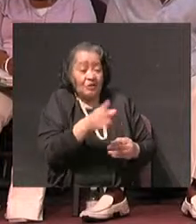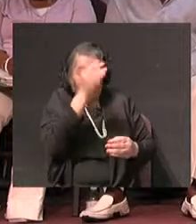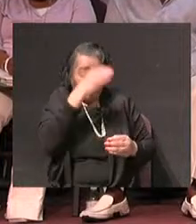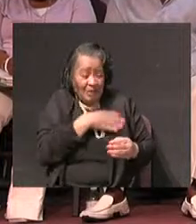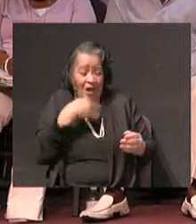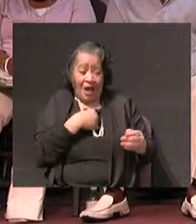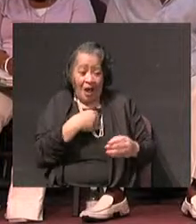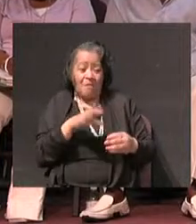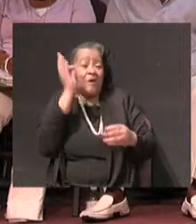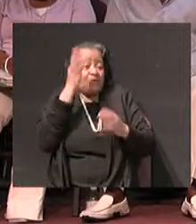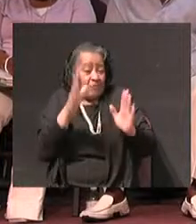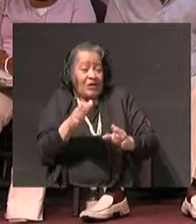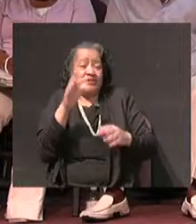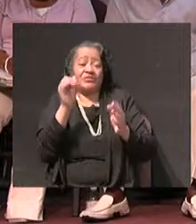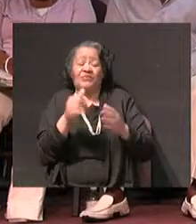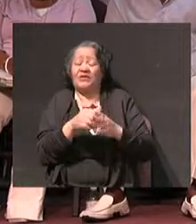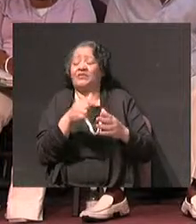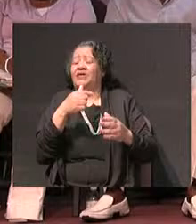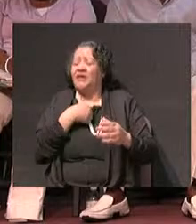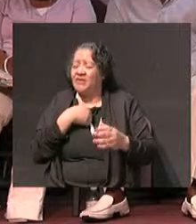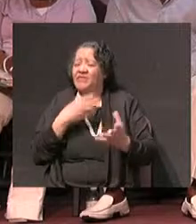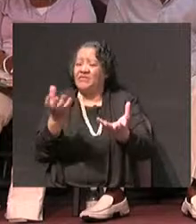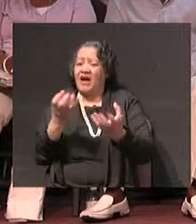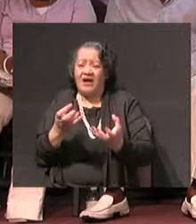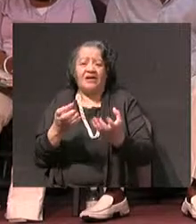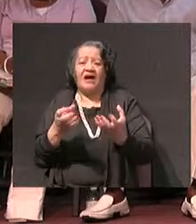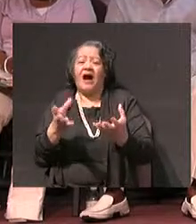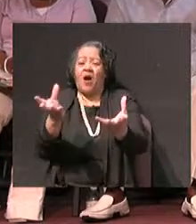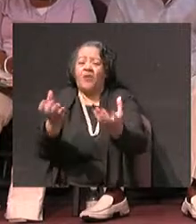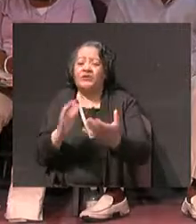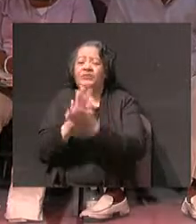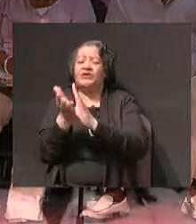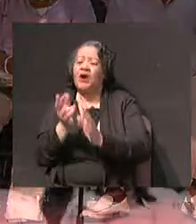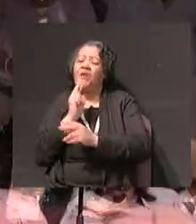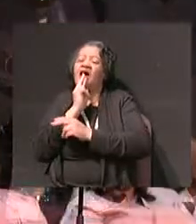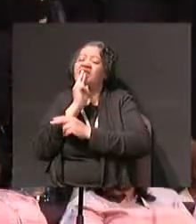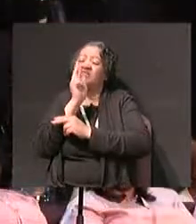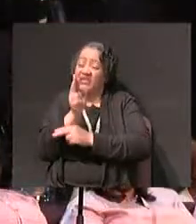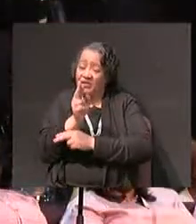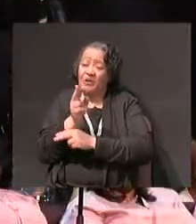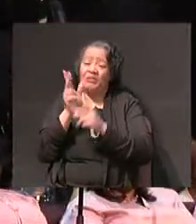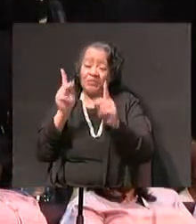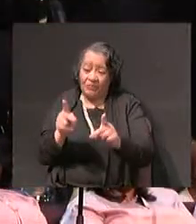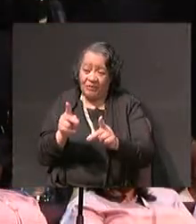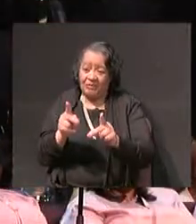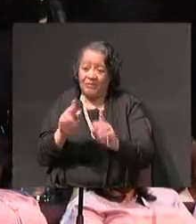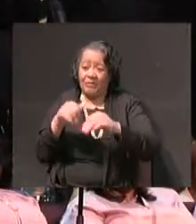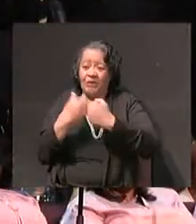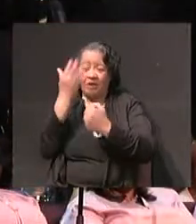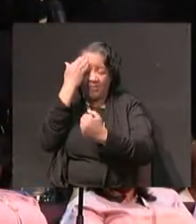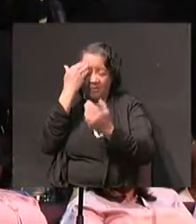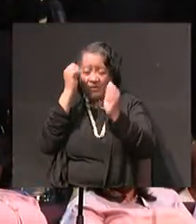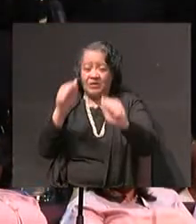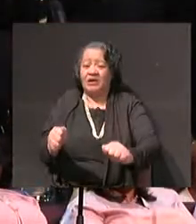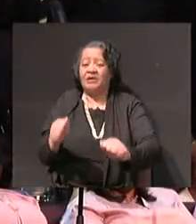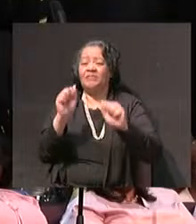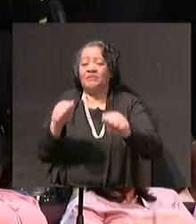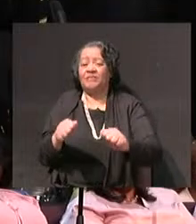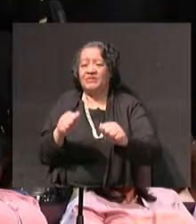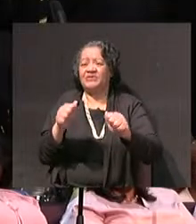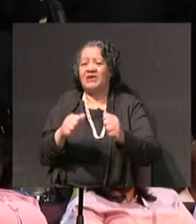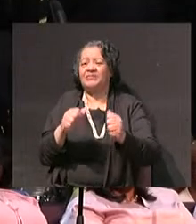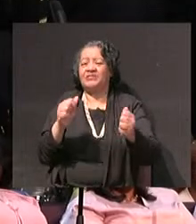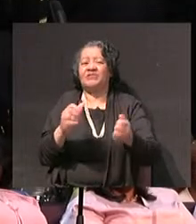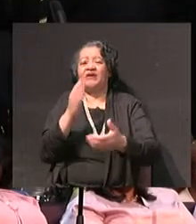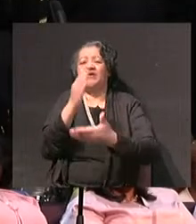talking because I wanted the authentic person. How you know that people can, you know,